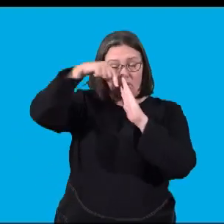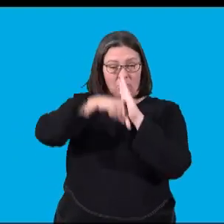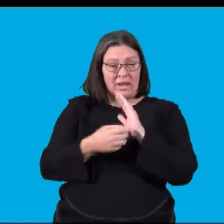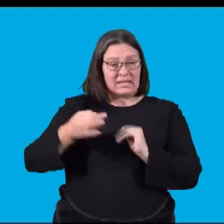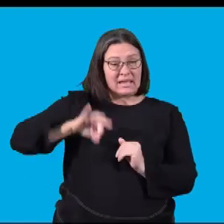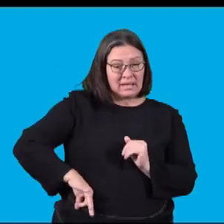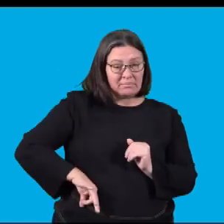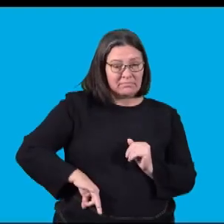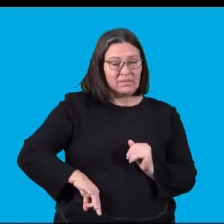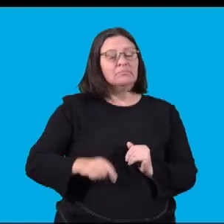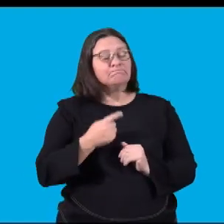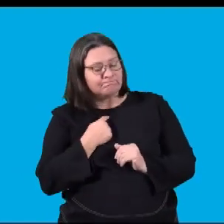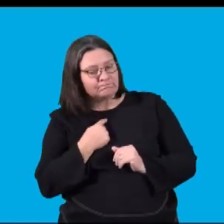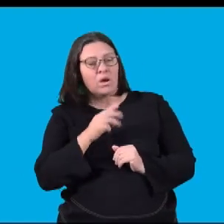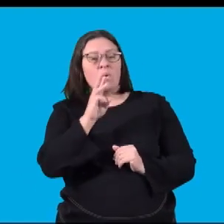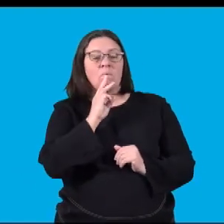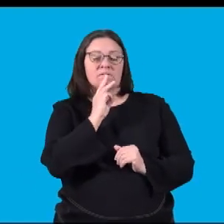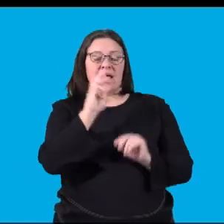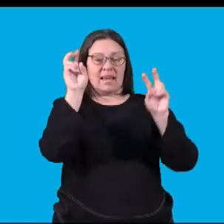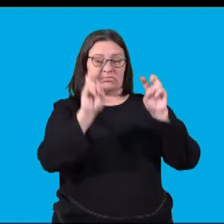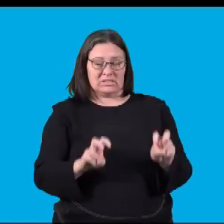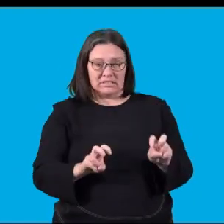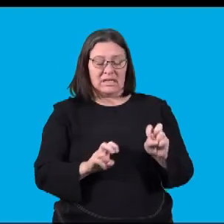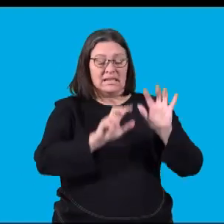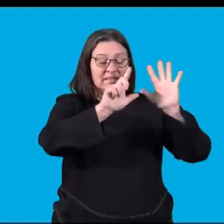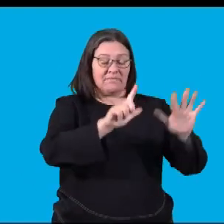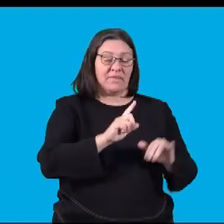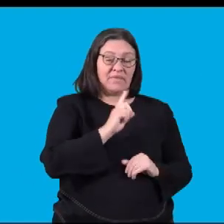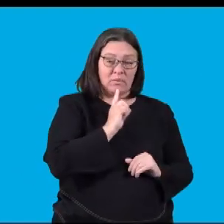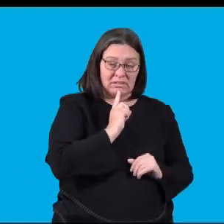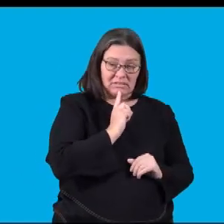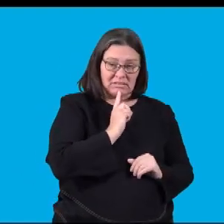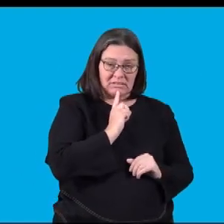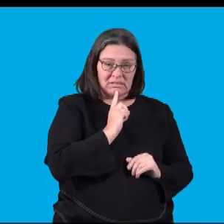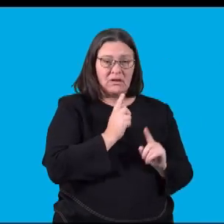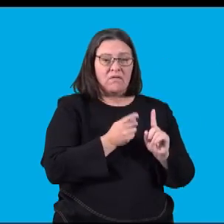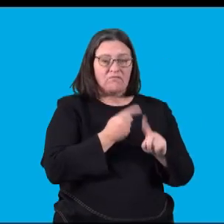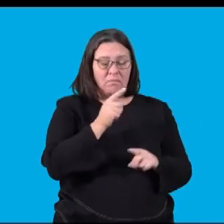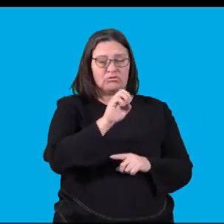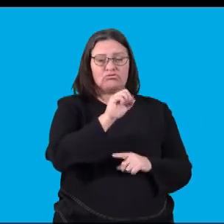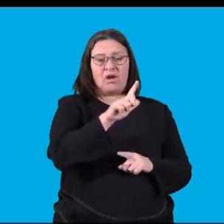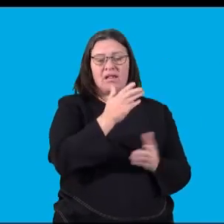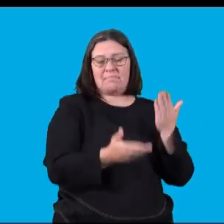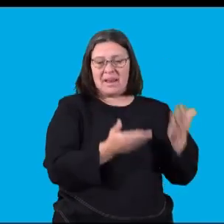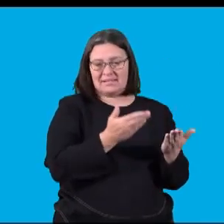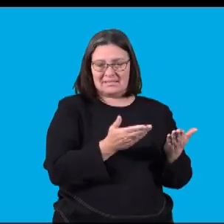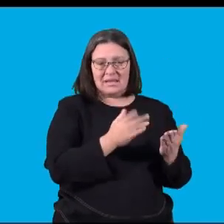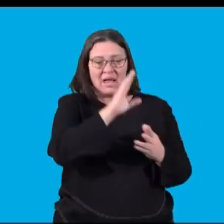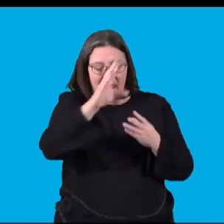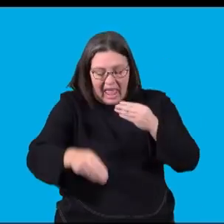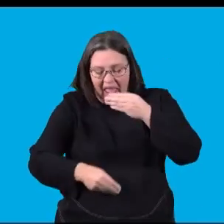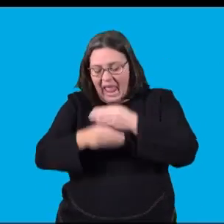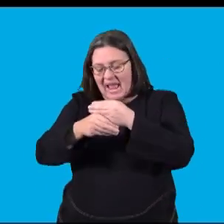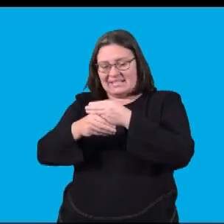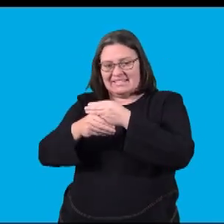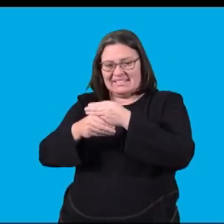now, I will now say water and electricity, the 7,000 from the trial balance, then I